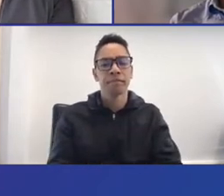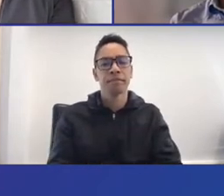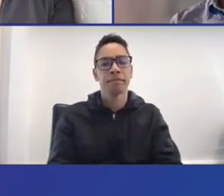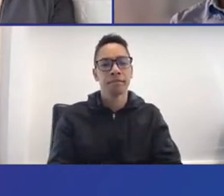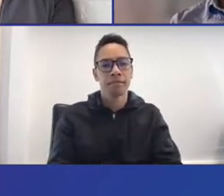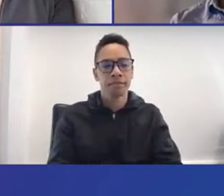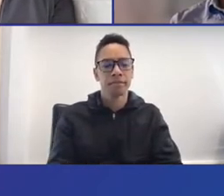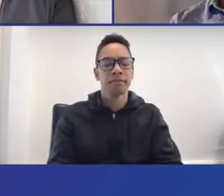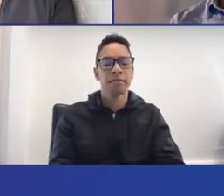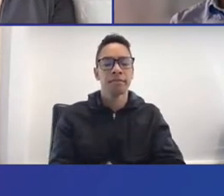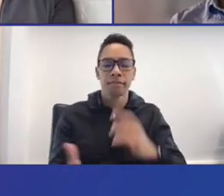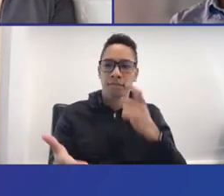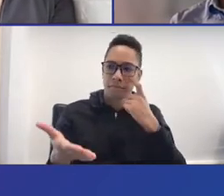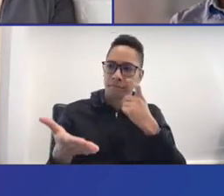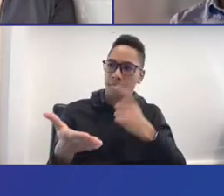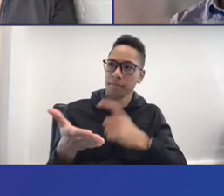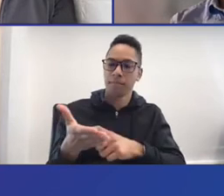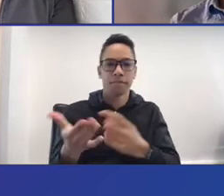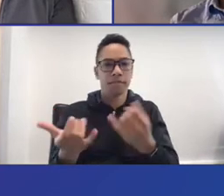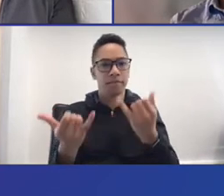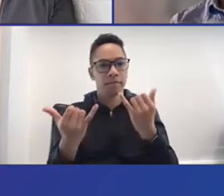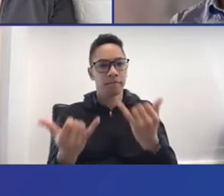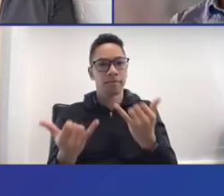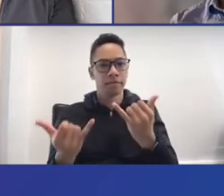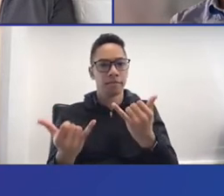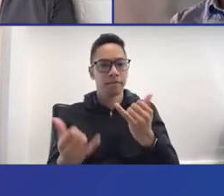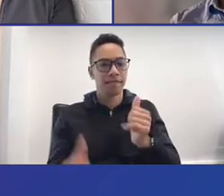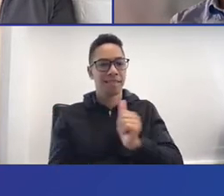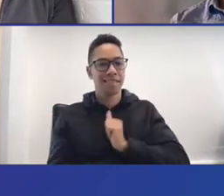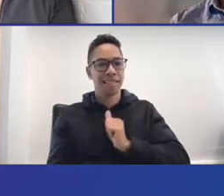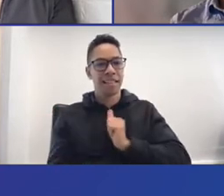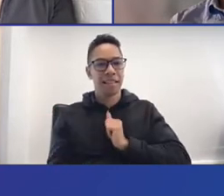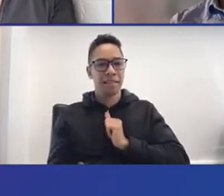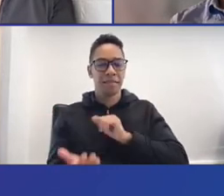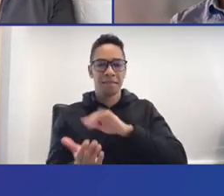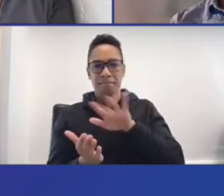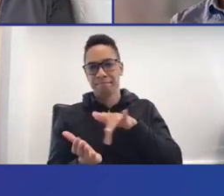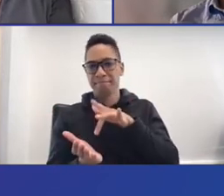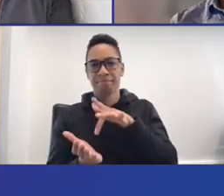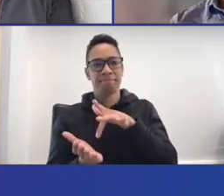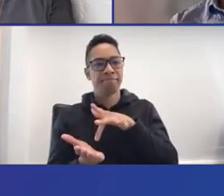To witness and presence oneself in the midst